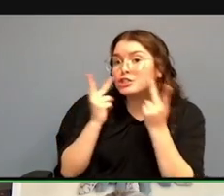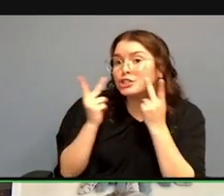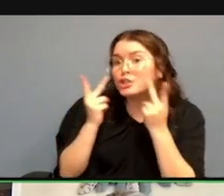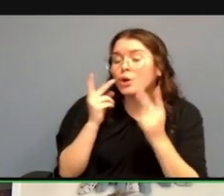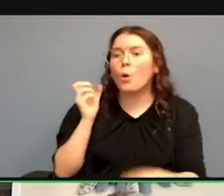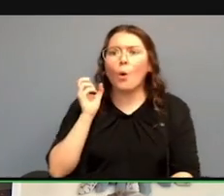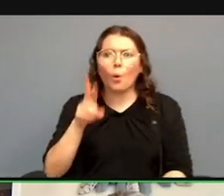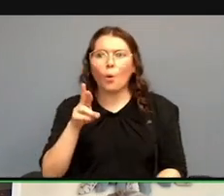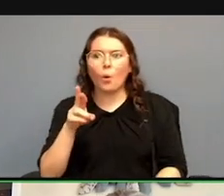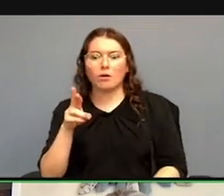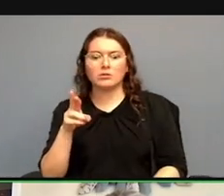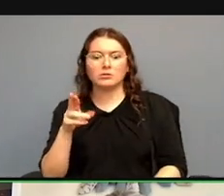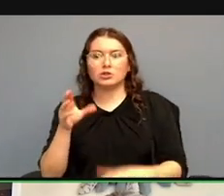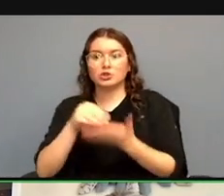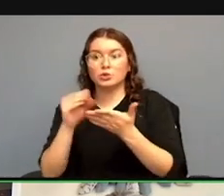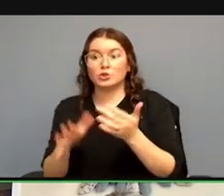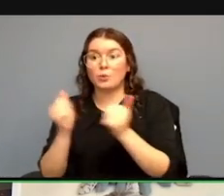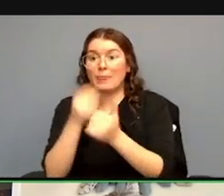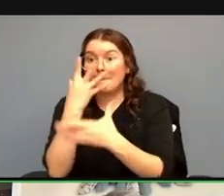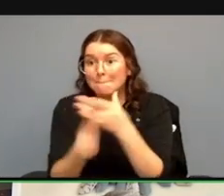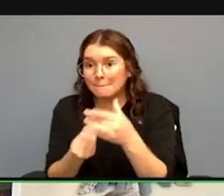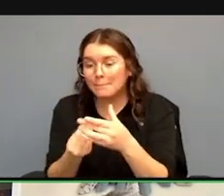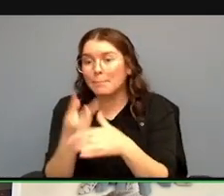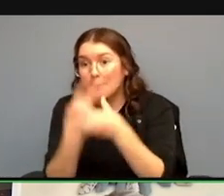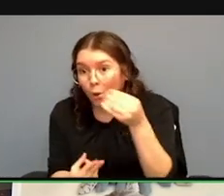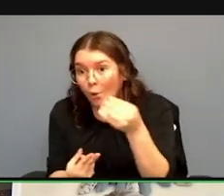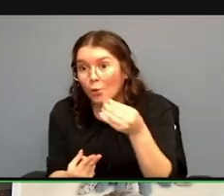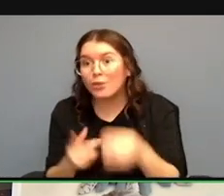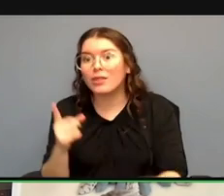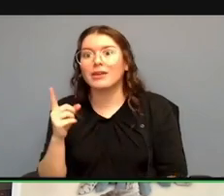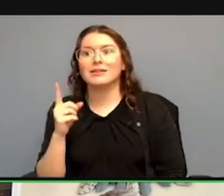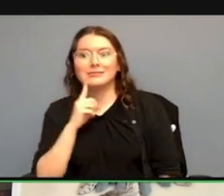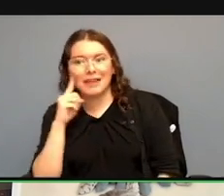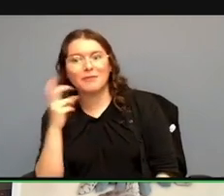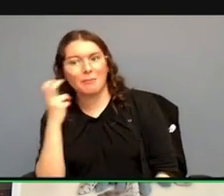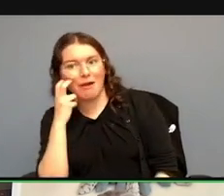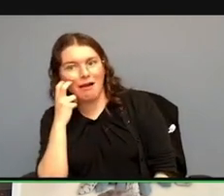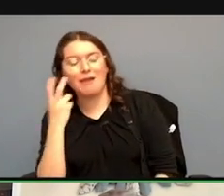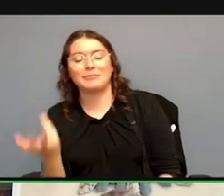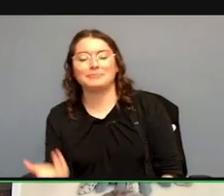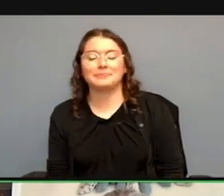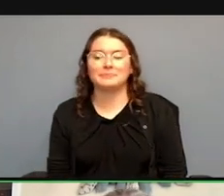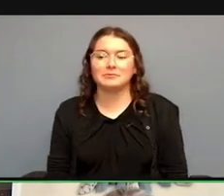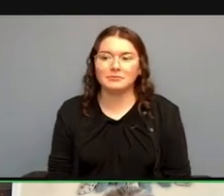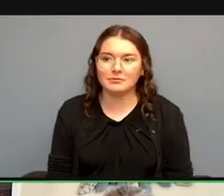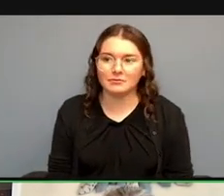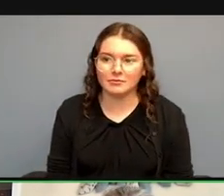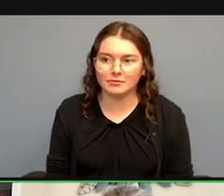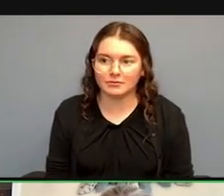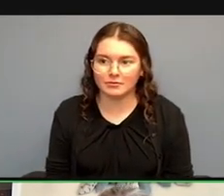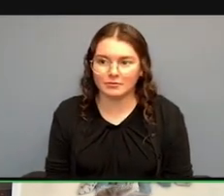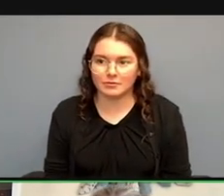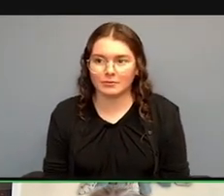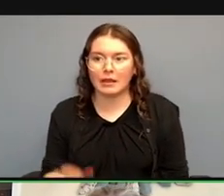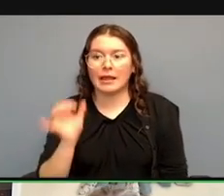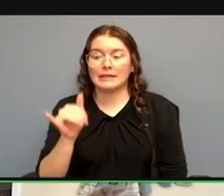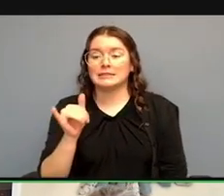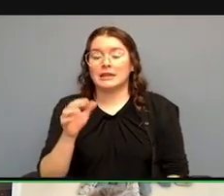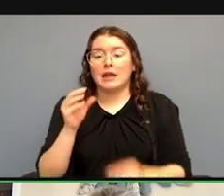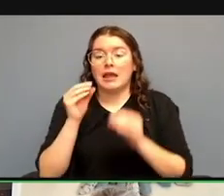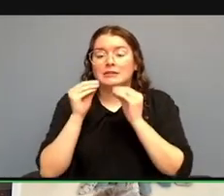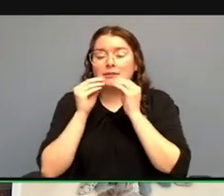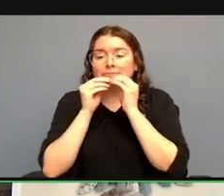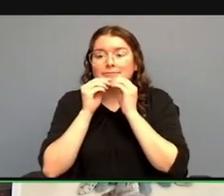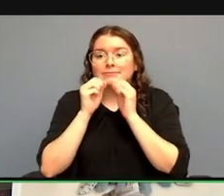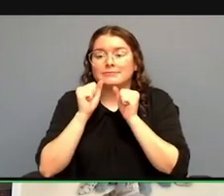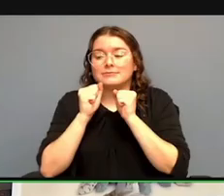deaf-blind. And having had a couple clients who meet eligibility under that category, it is a blessing to have